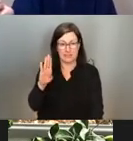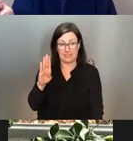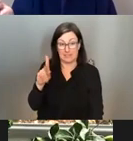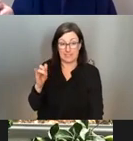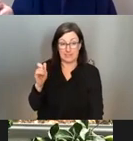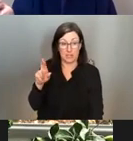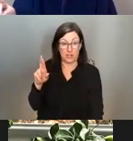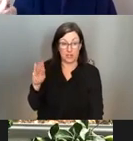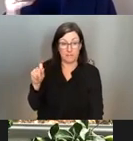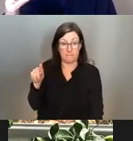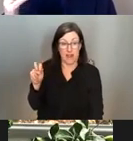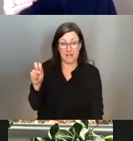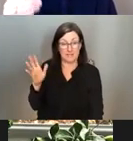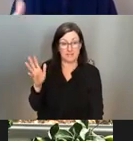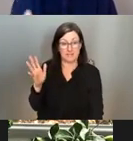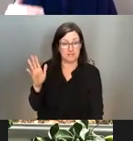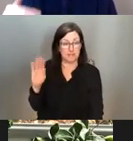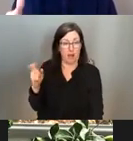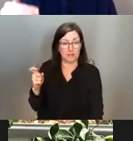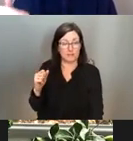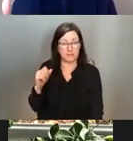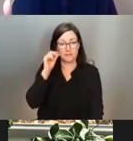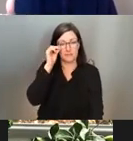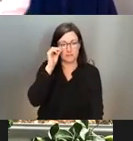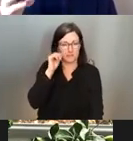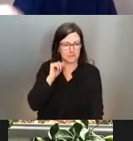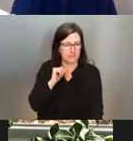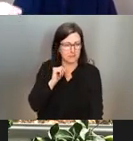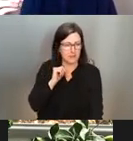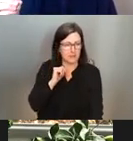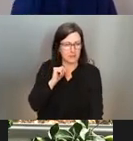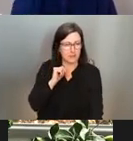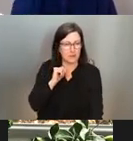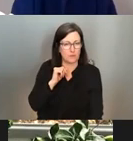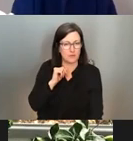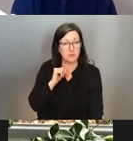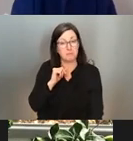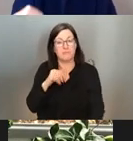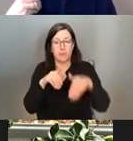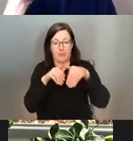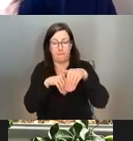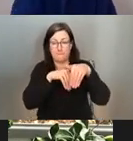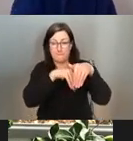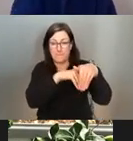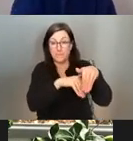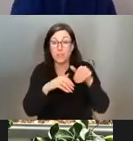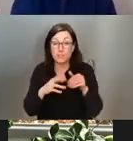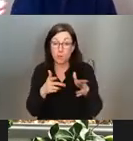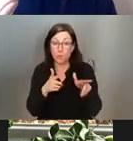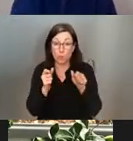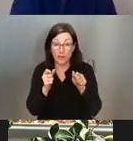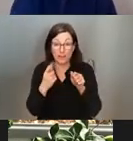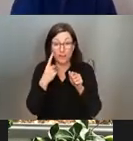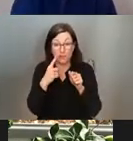on Amazon. And so when these are kept very organized, they're quick for the intervener or the staff person,